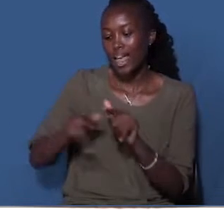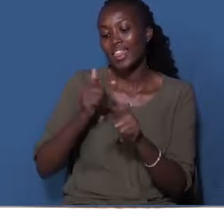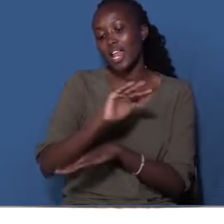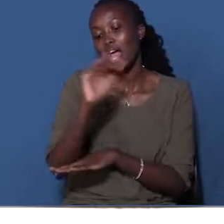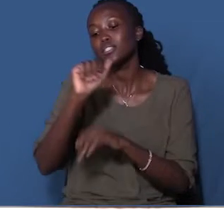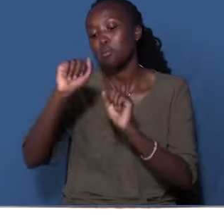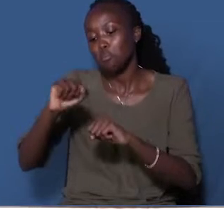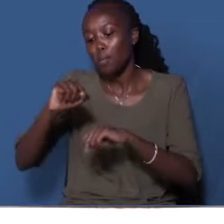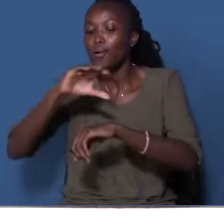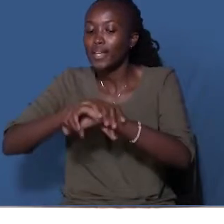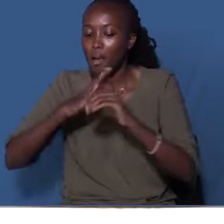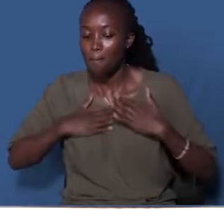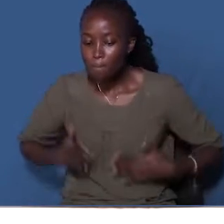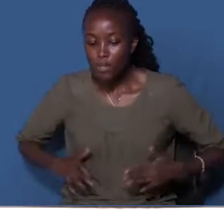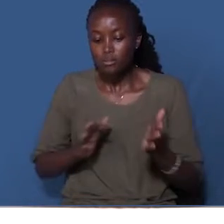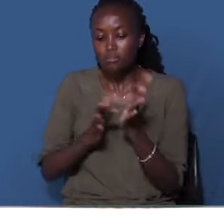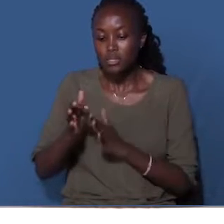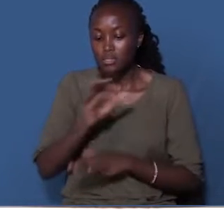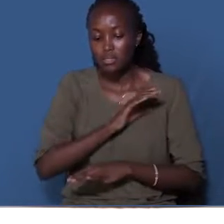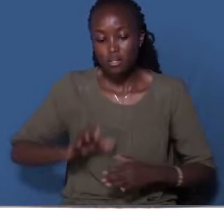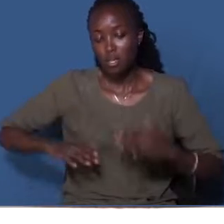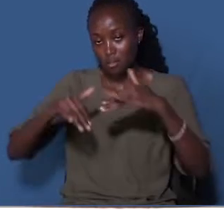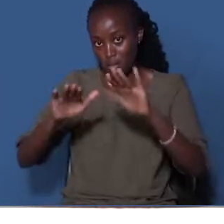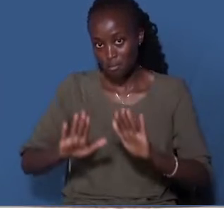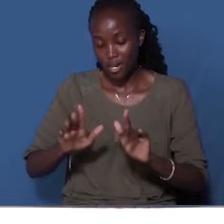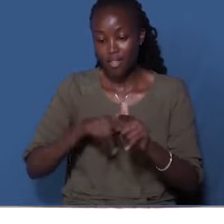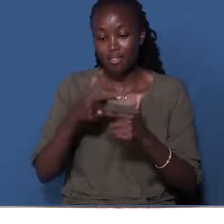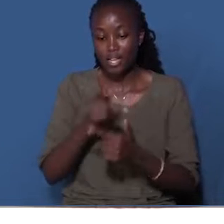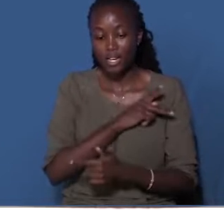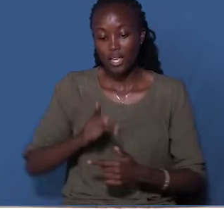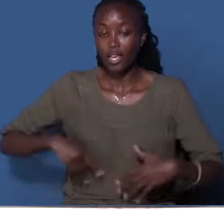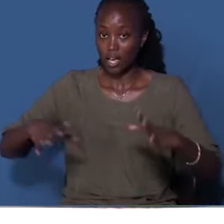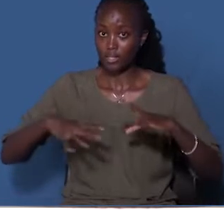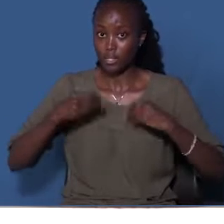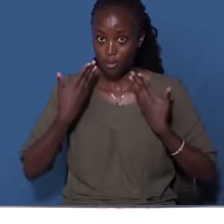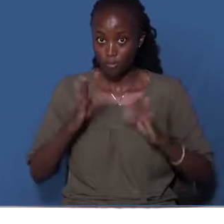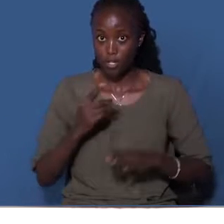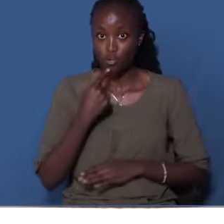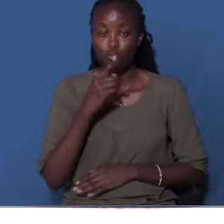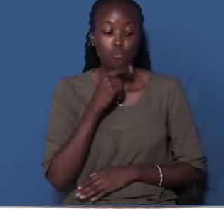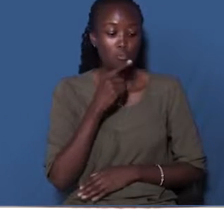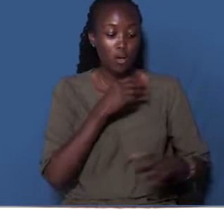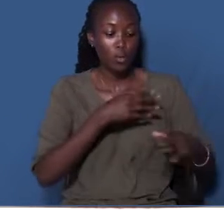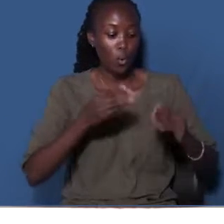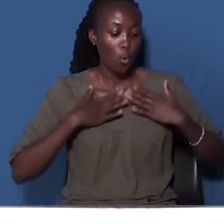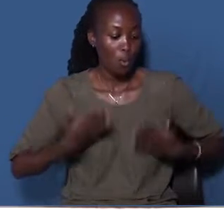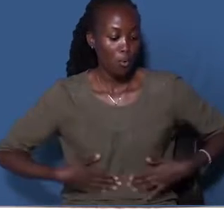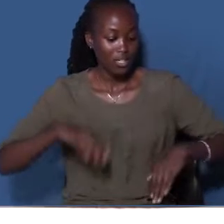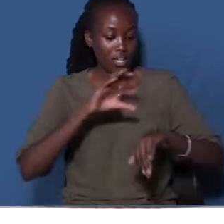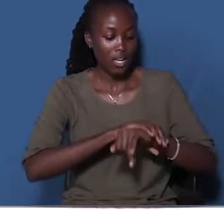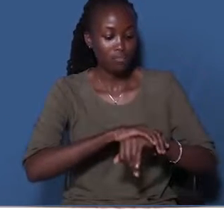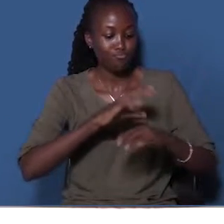Christ given to him, and he tenderly takes the body, makes sure he gets it from the